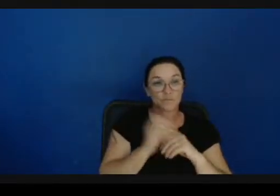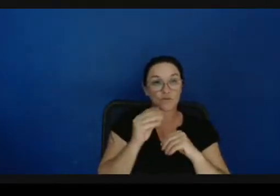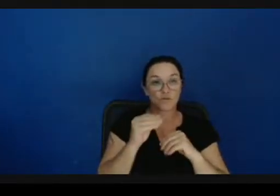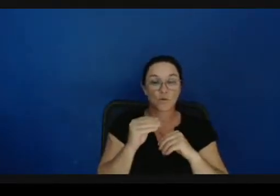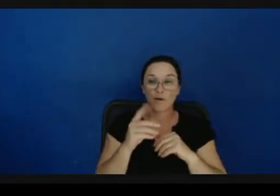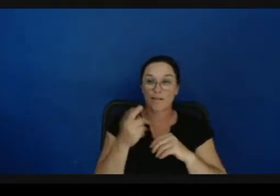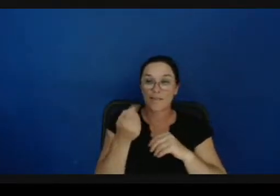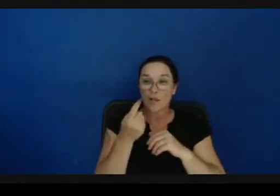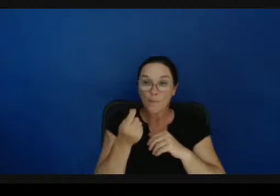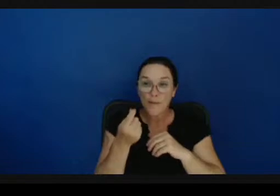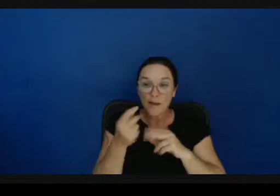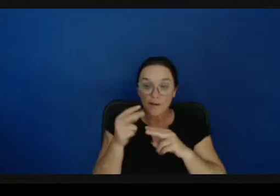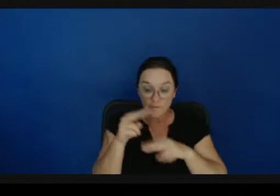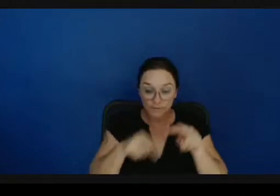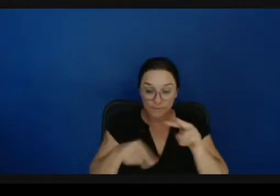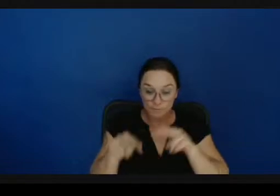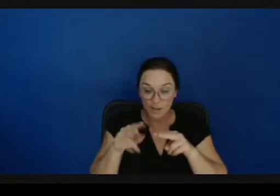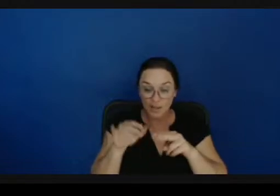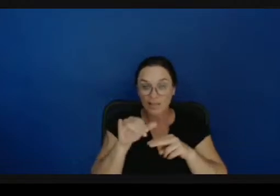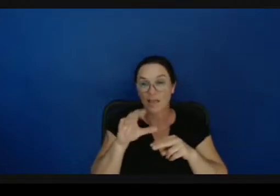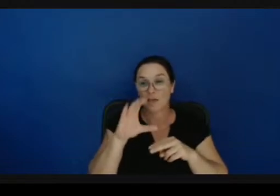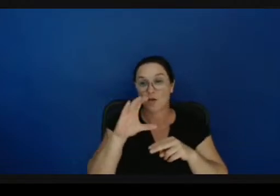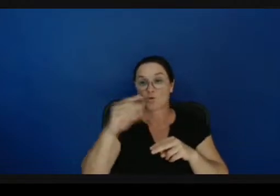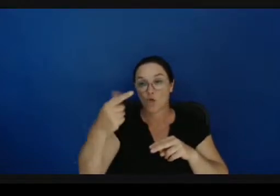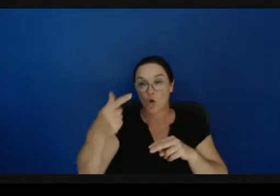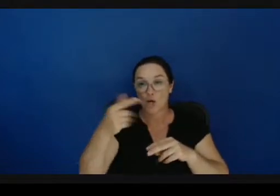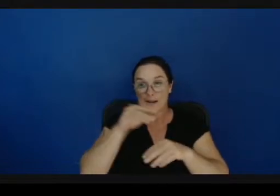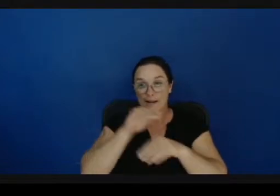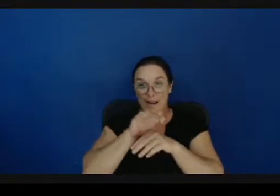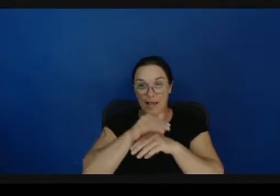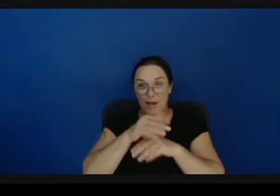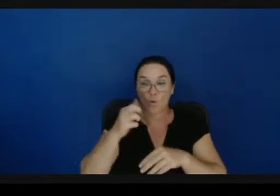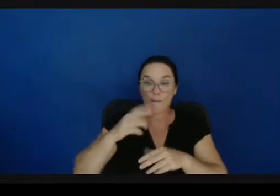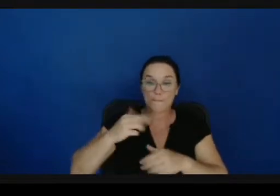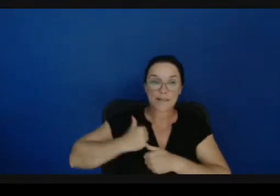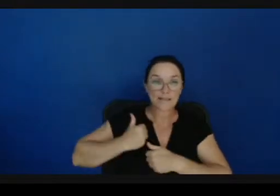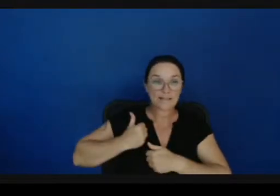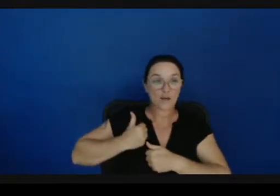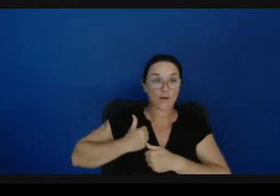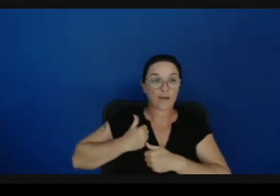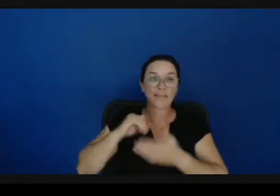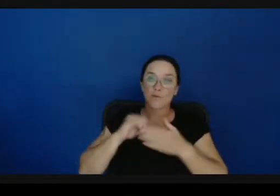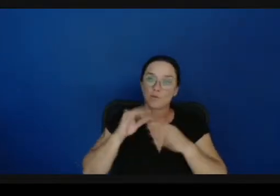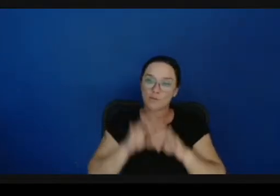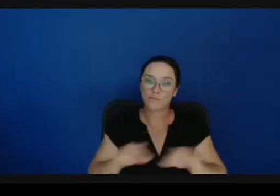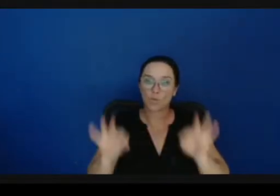that we did get out of there, like that Coast Guard footage at night, those military flights, very important.